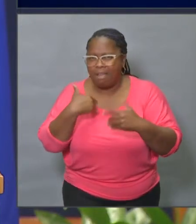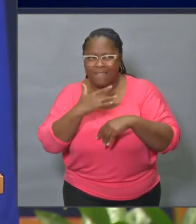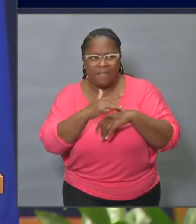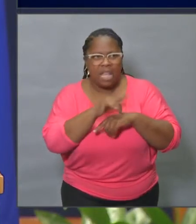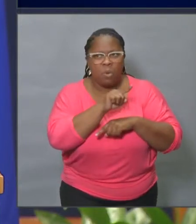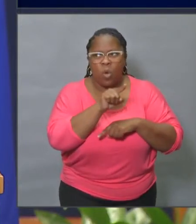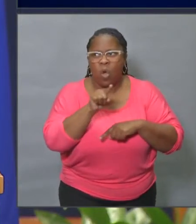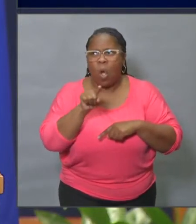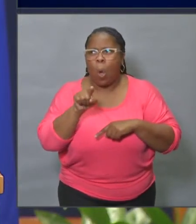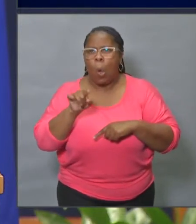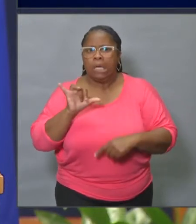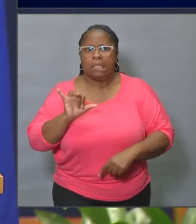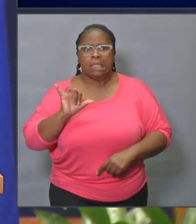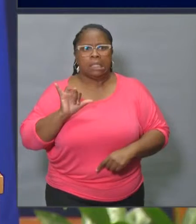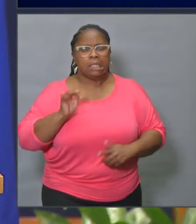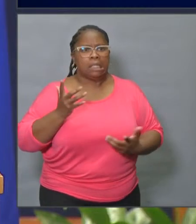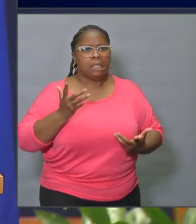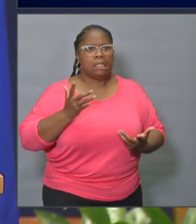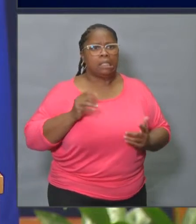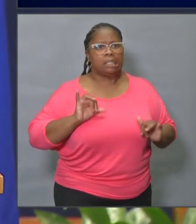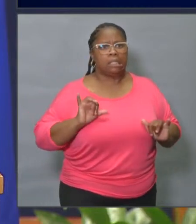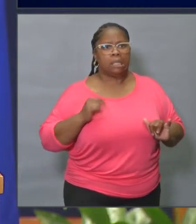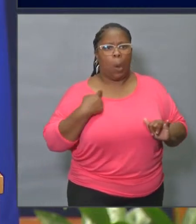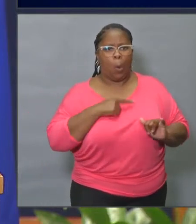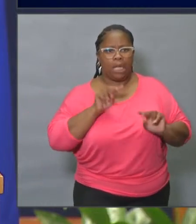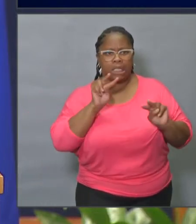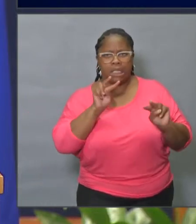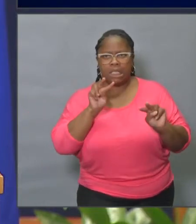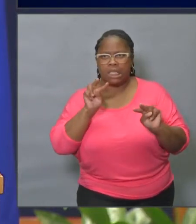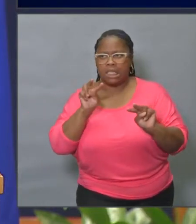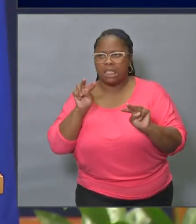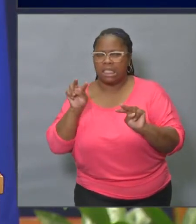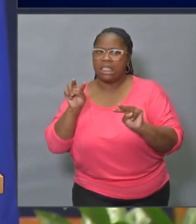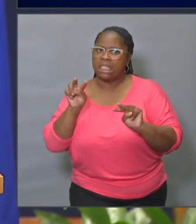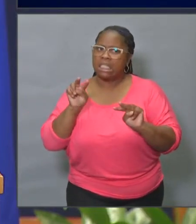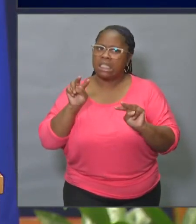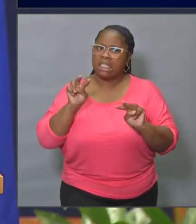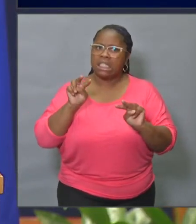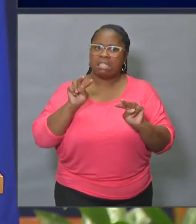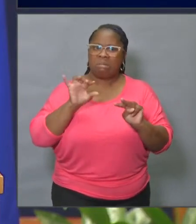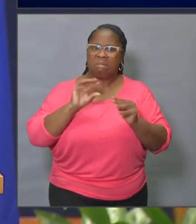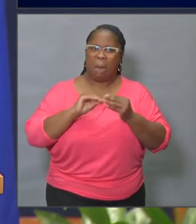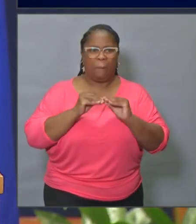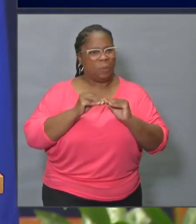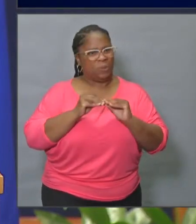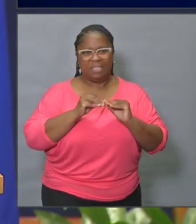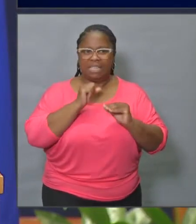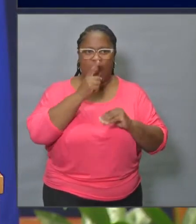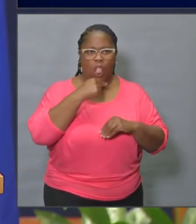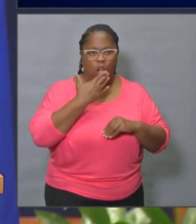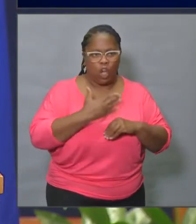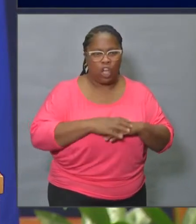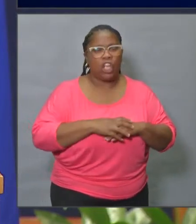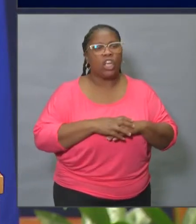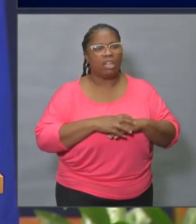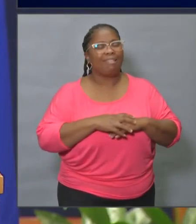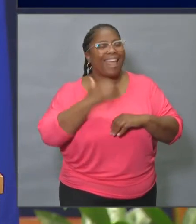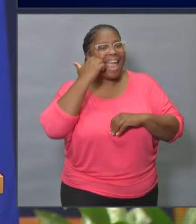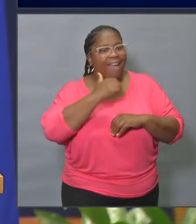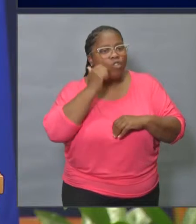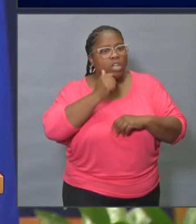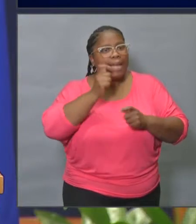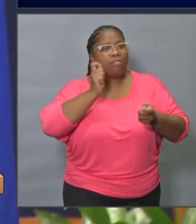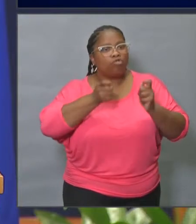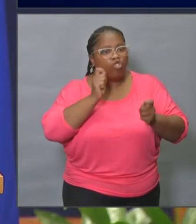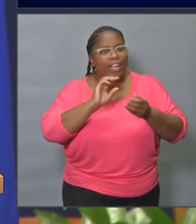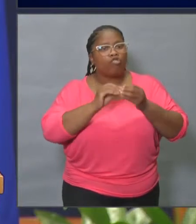is watching this availability of ICU beds very closely. The data are also continuously updated on a daily basis and posted